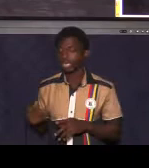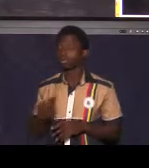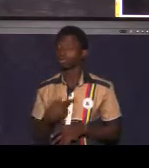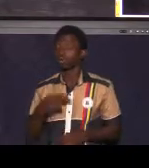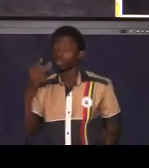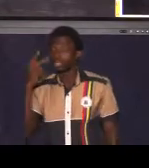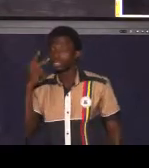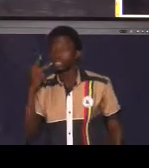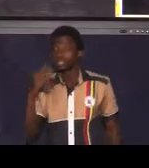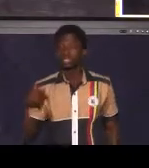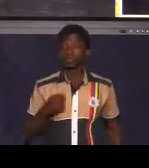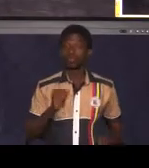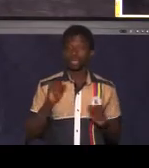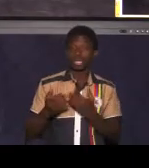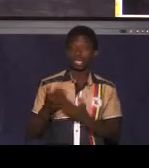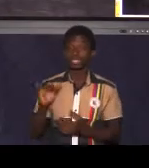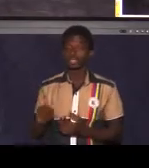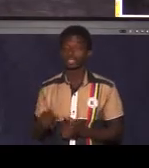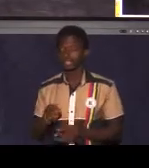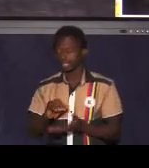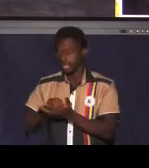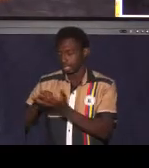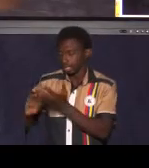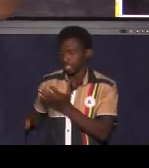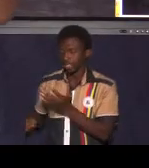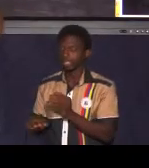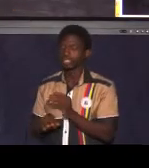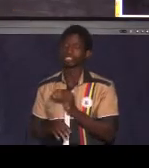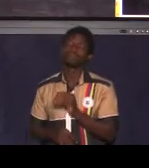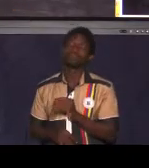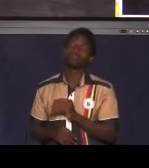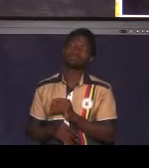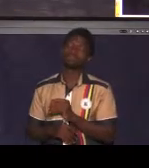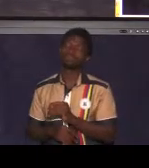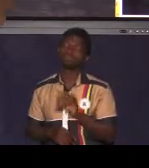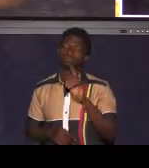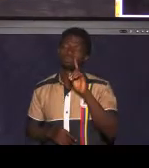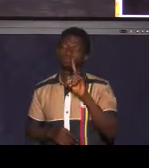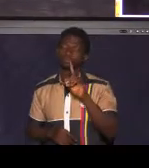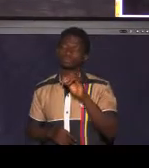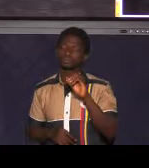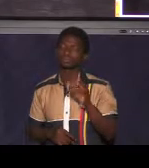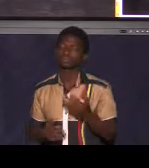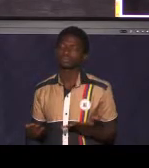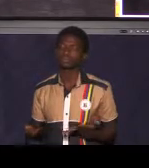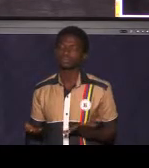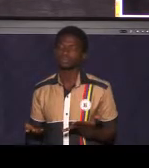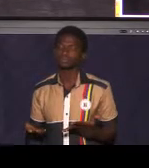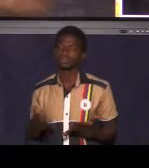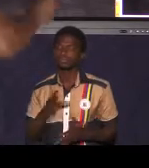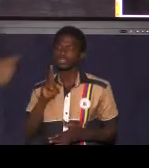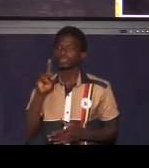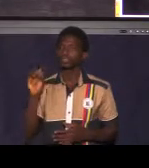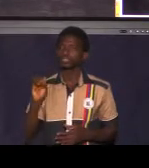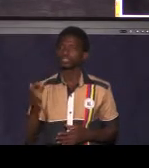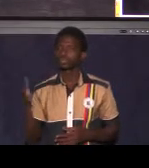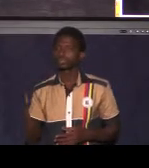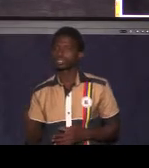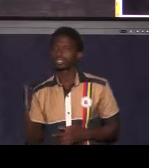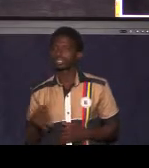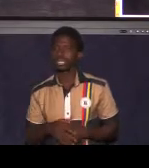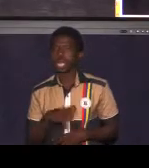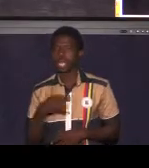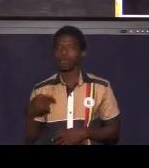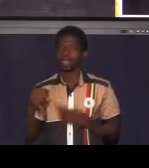let's see. We can easily eliminate 1 0 here, 1 0